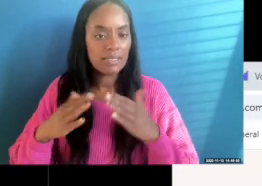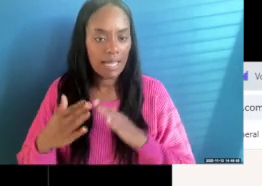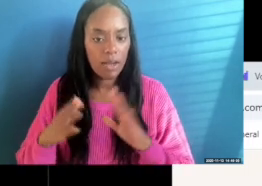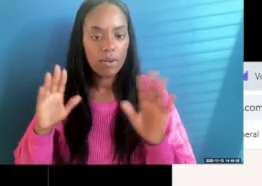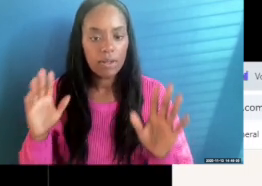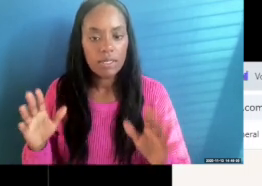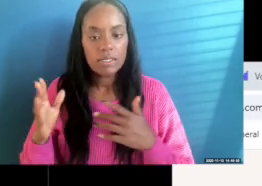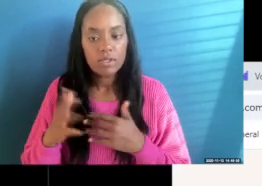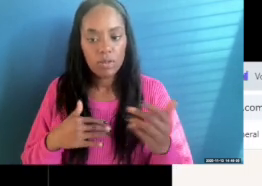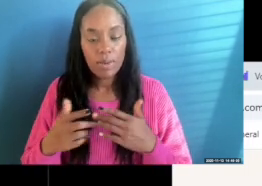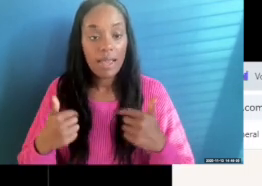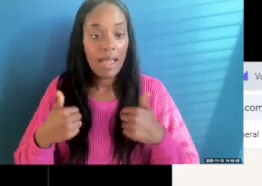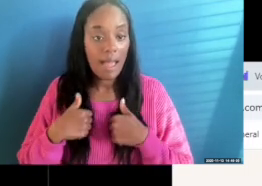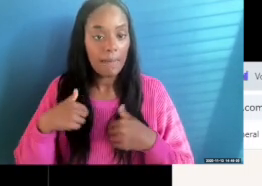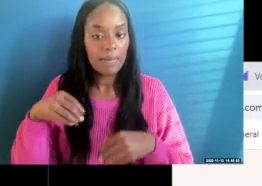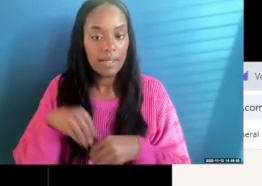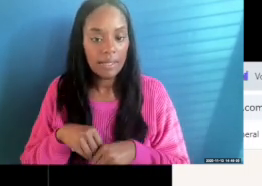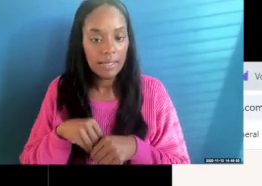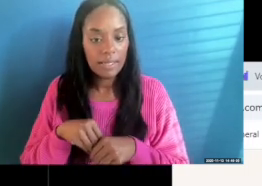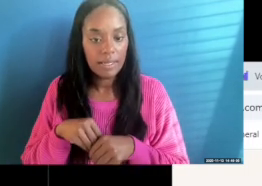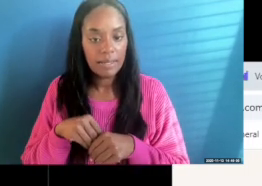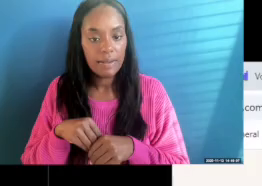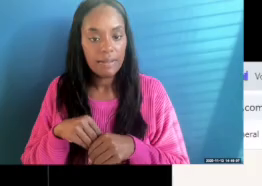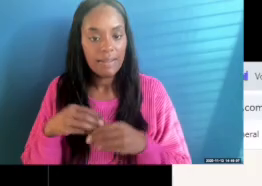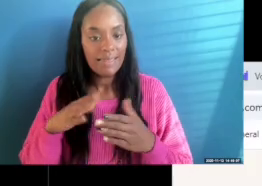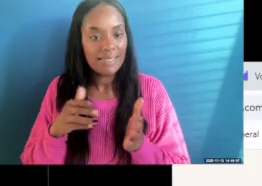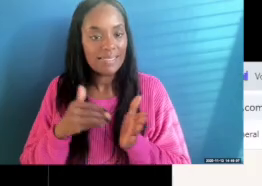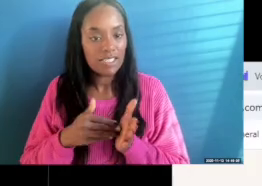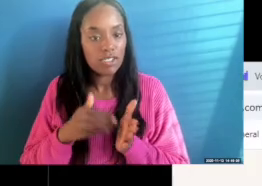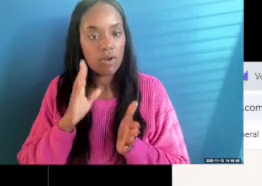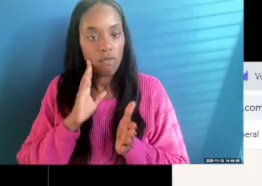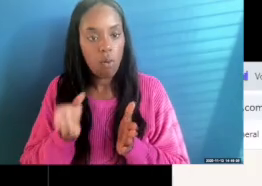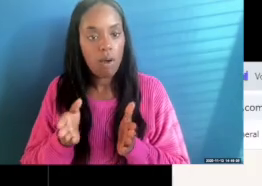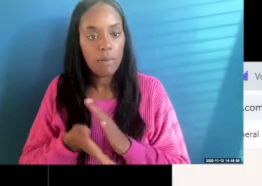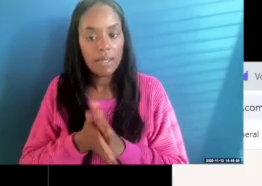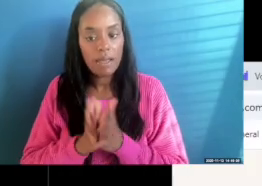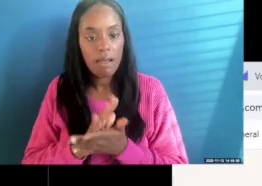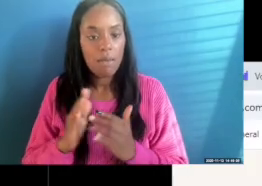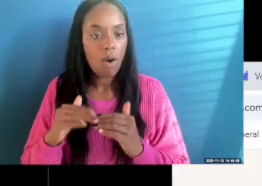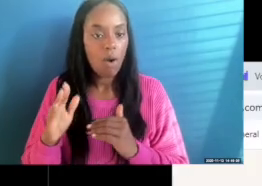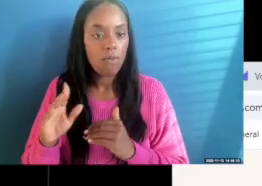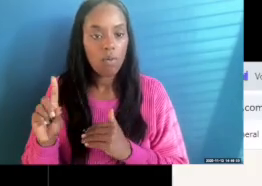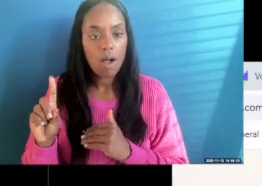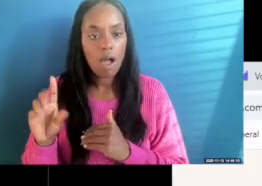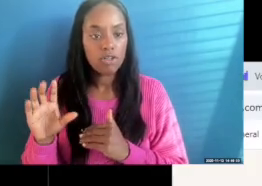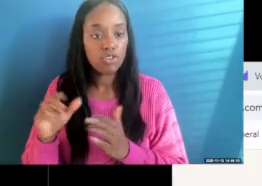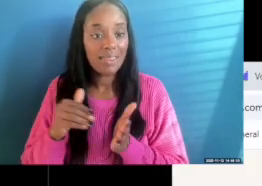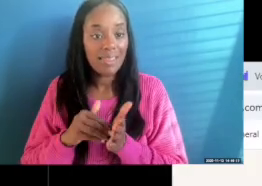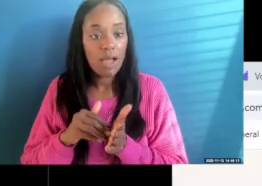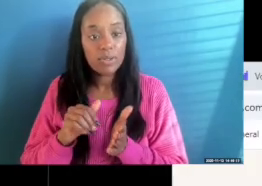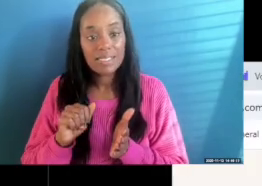Fresno County on the west side. Who takes the 5 down and hits Harris Ranch every now and then? Anybody know about that place? 9 miles away from